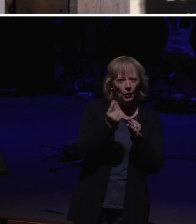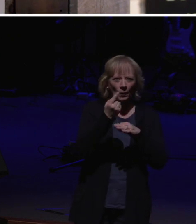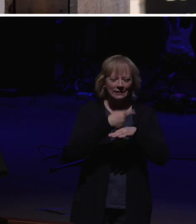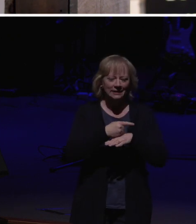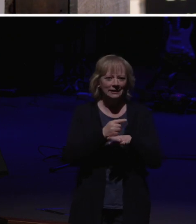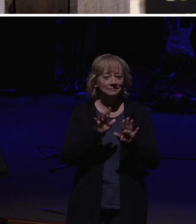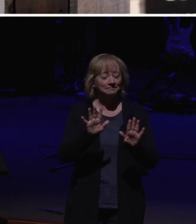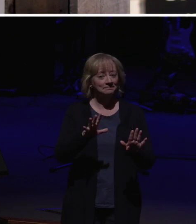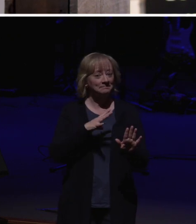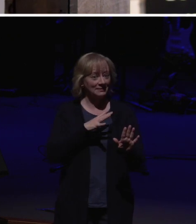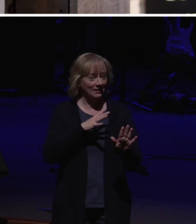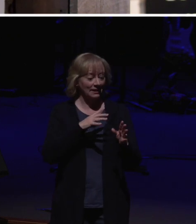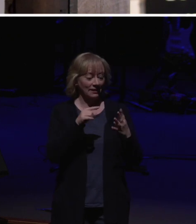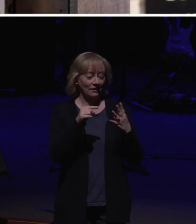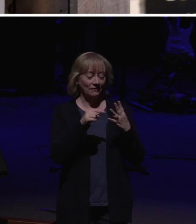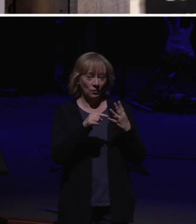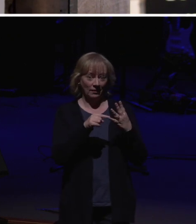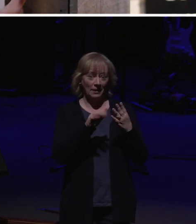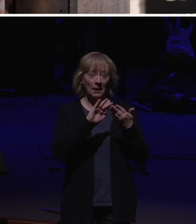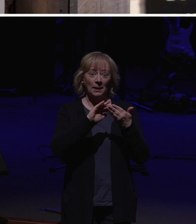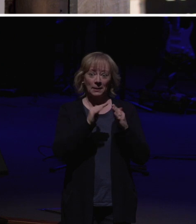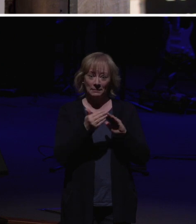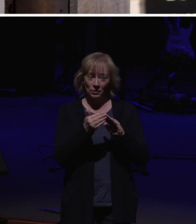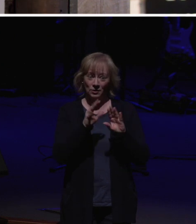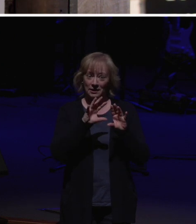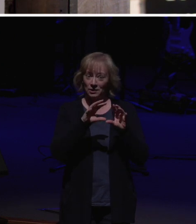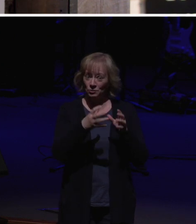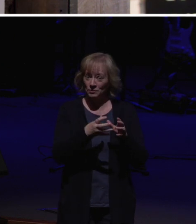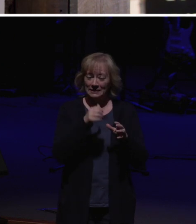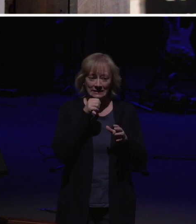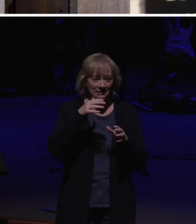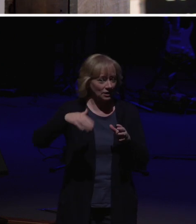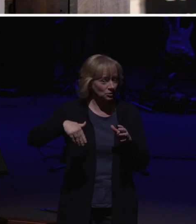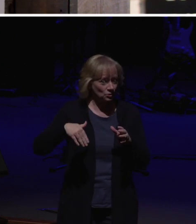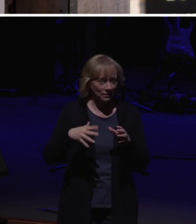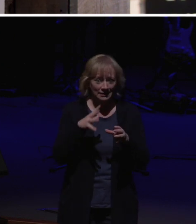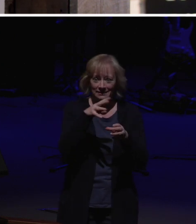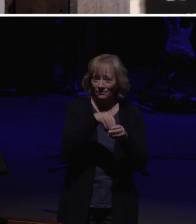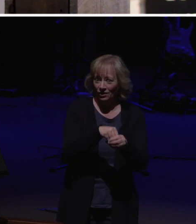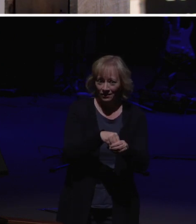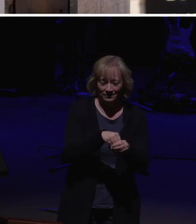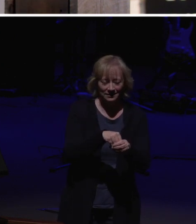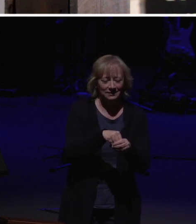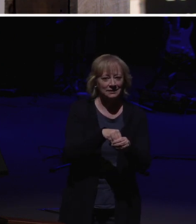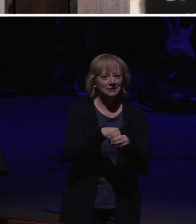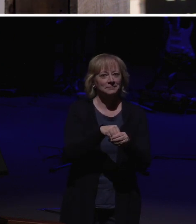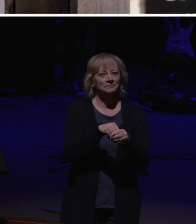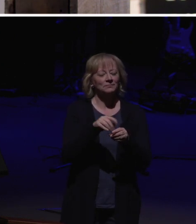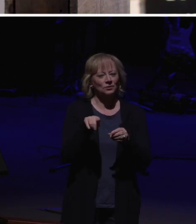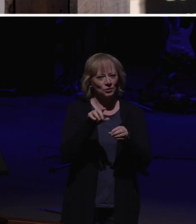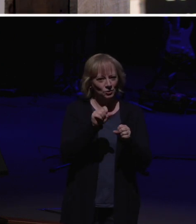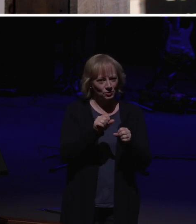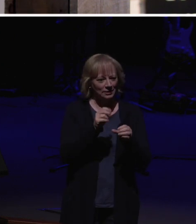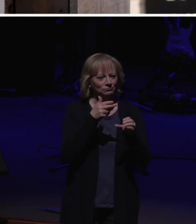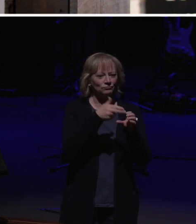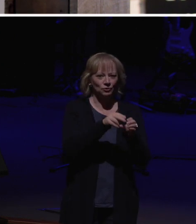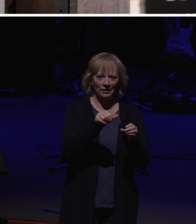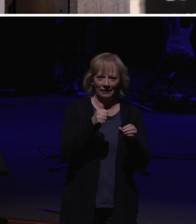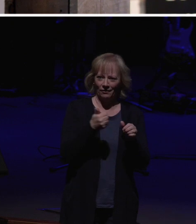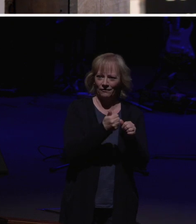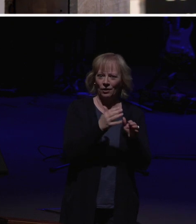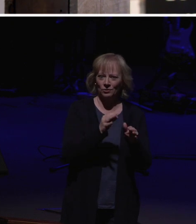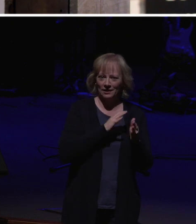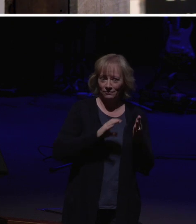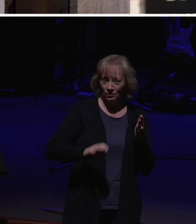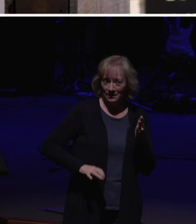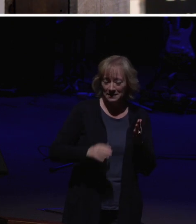Boom! Four, community groups. Not too late for you to get involved. Do life with other followers of Christ. Maybe that